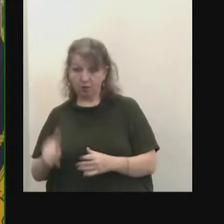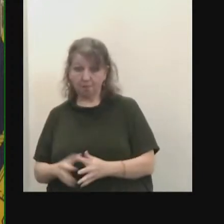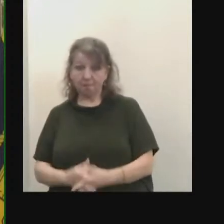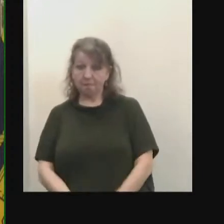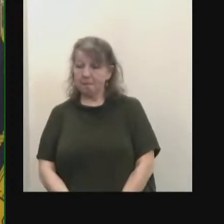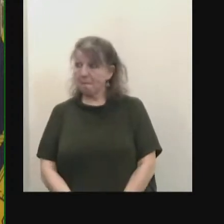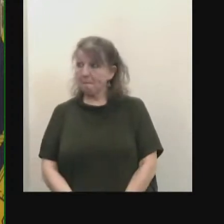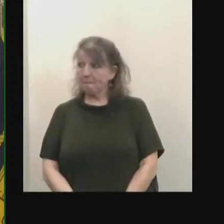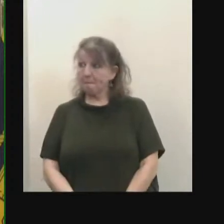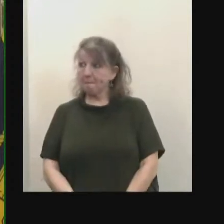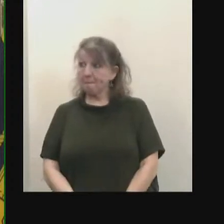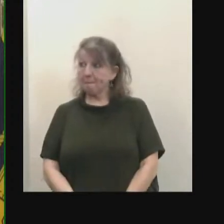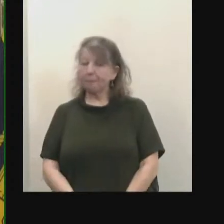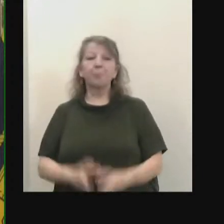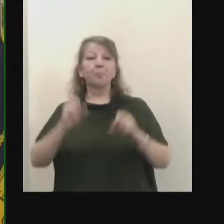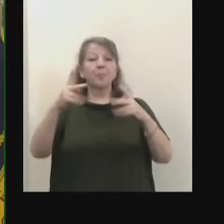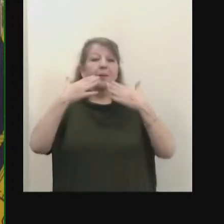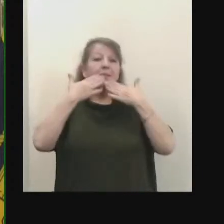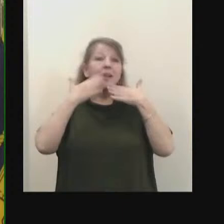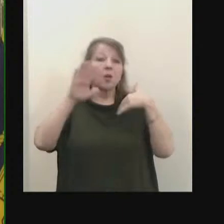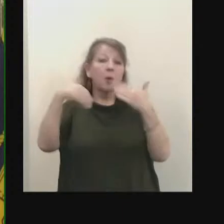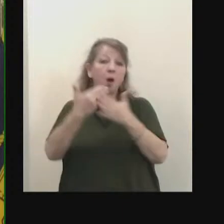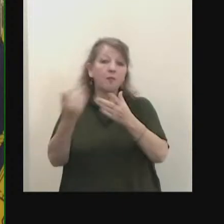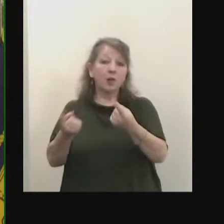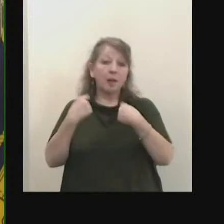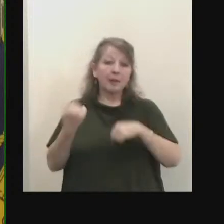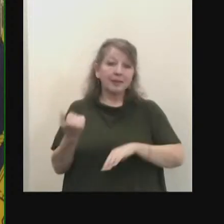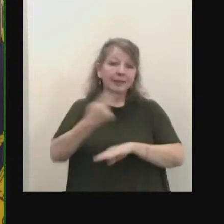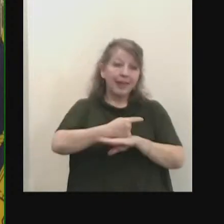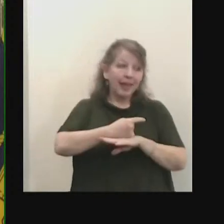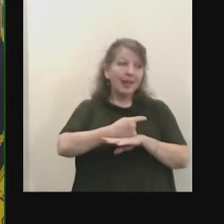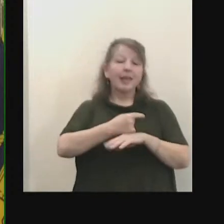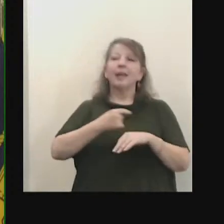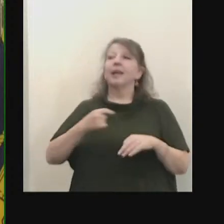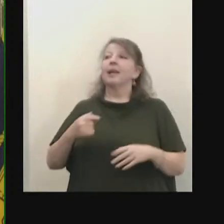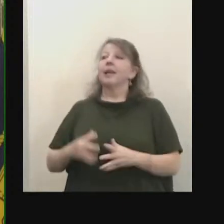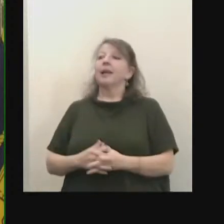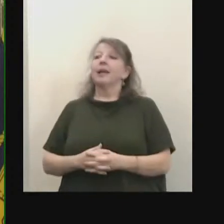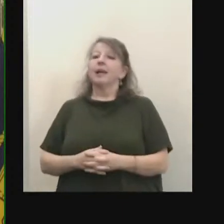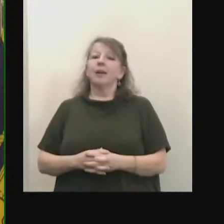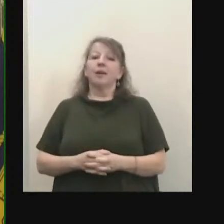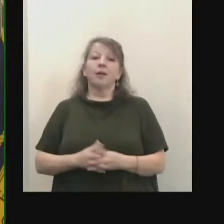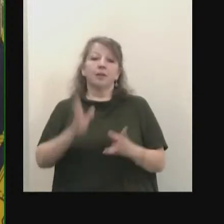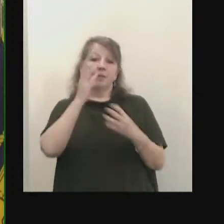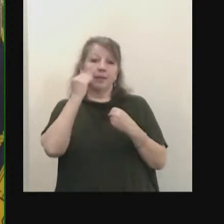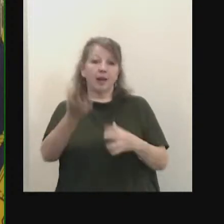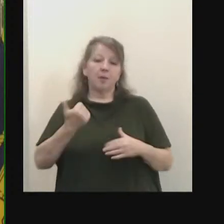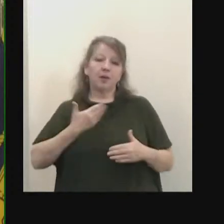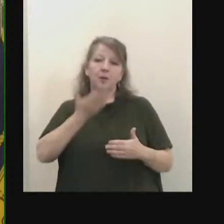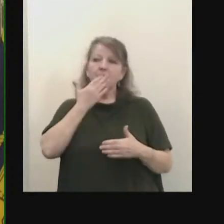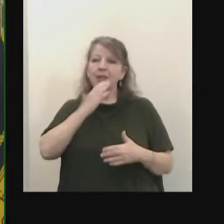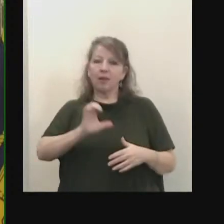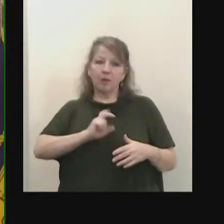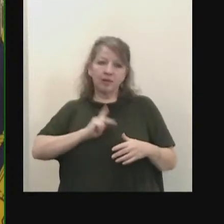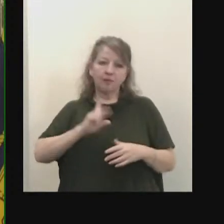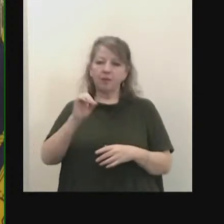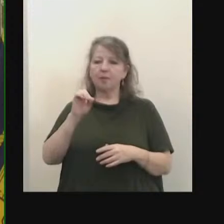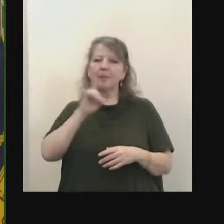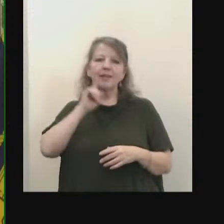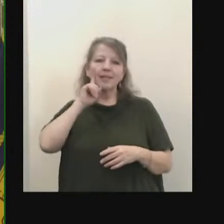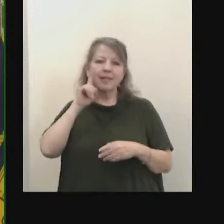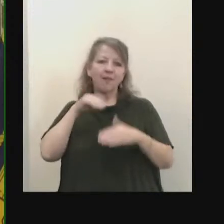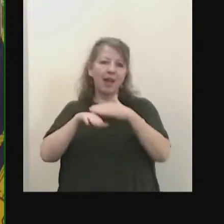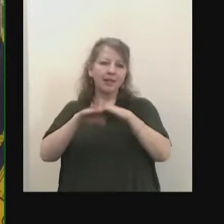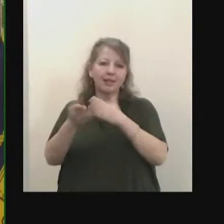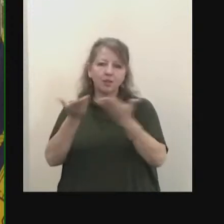Okay, we thank everyone for being here today for our update. I want to thank Chris Kelly from Deaf Access Services for providing the